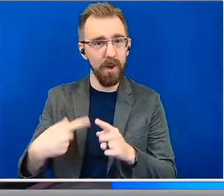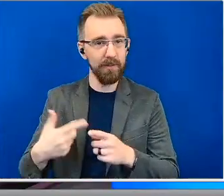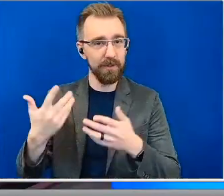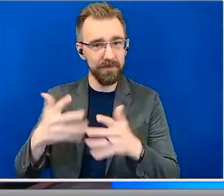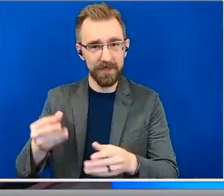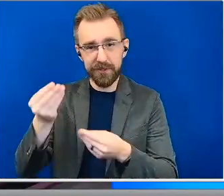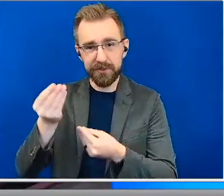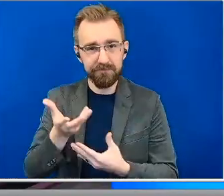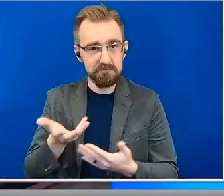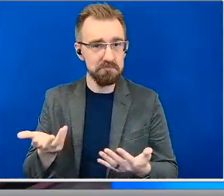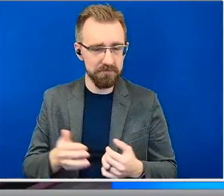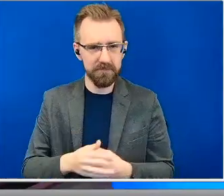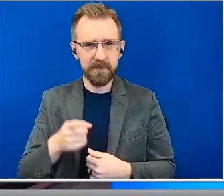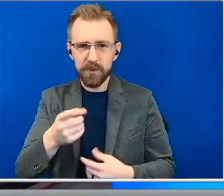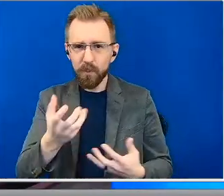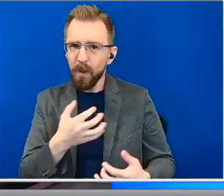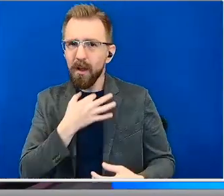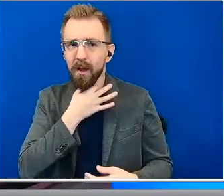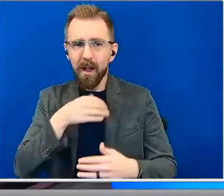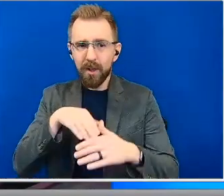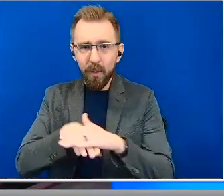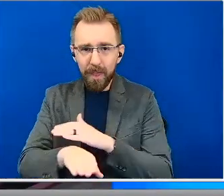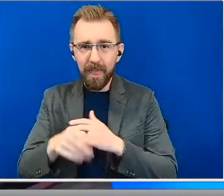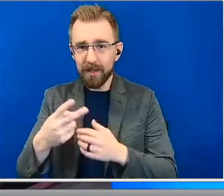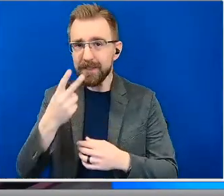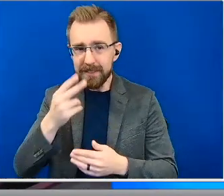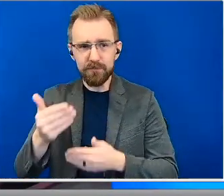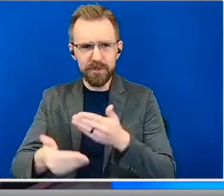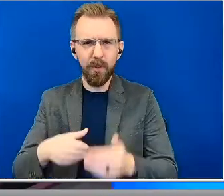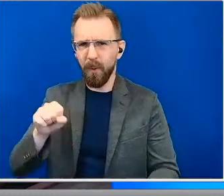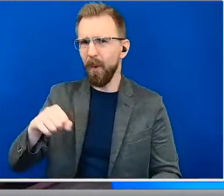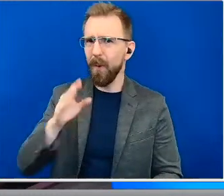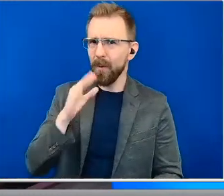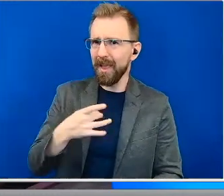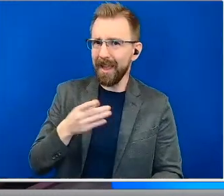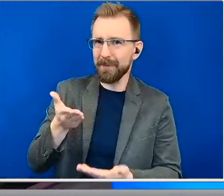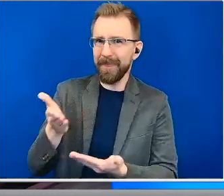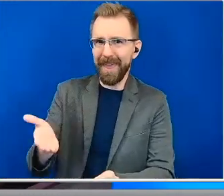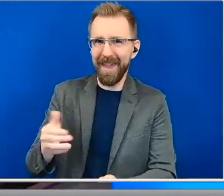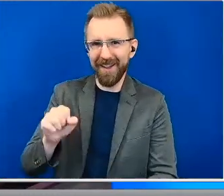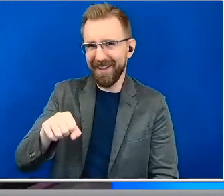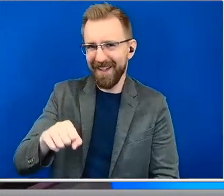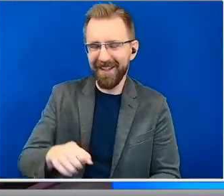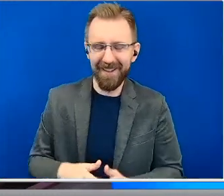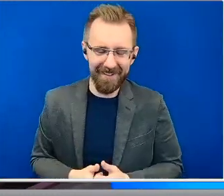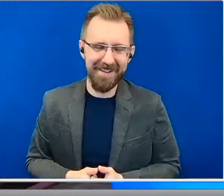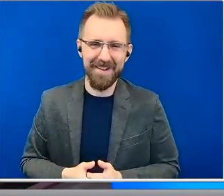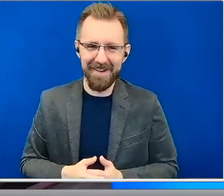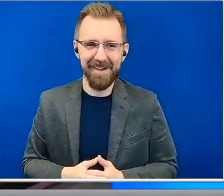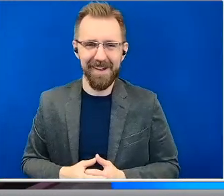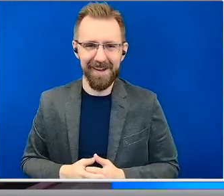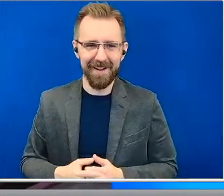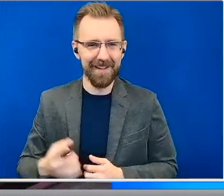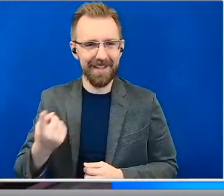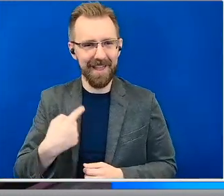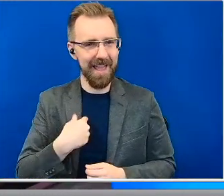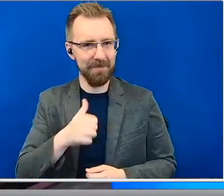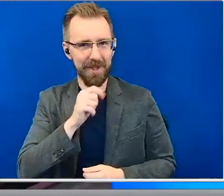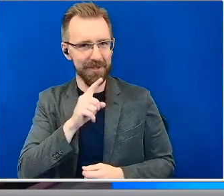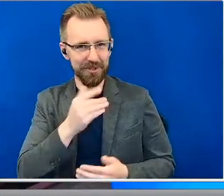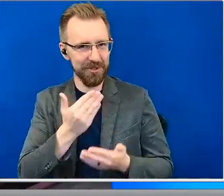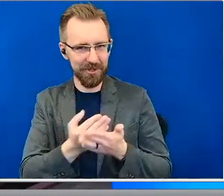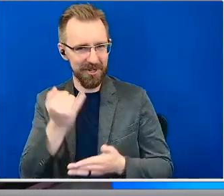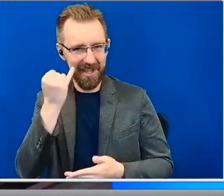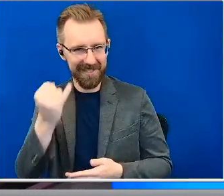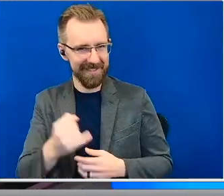in there? No, having seen procedures. Oh yeah, I would have liked to have been in there. That is something I'm not sure was a good idea. But Right. No. Your